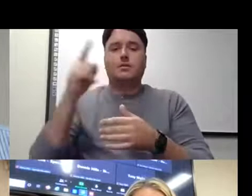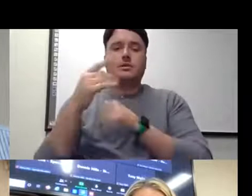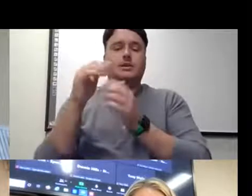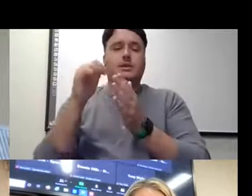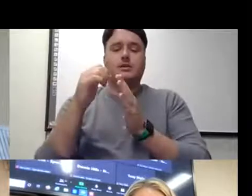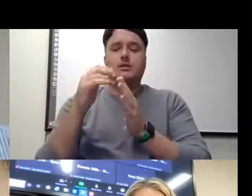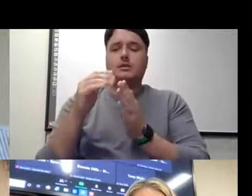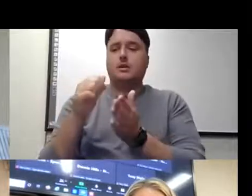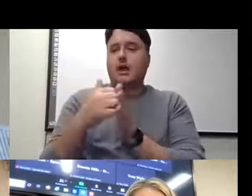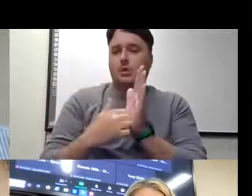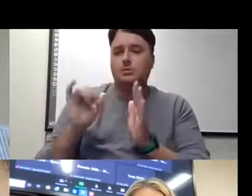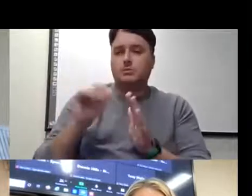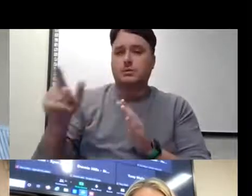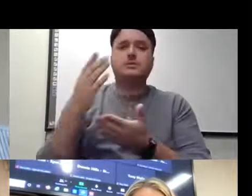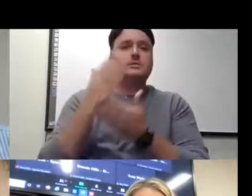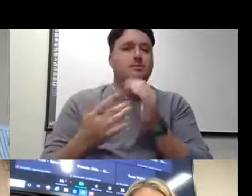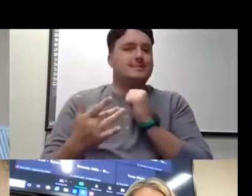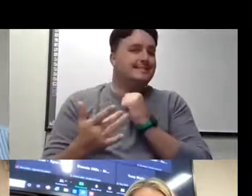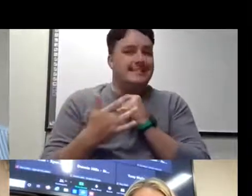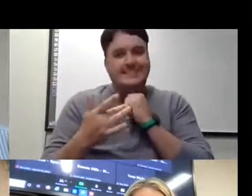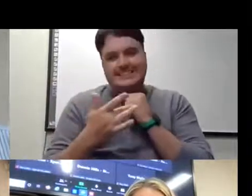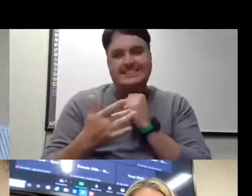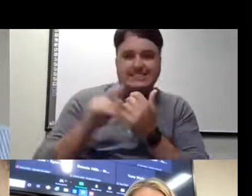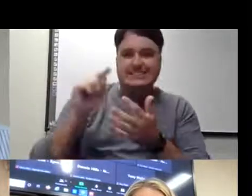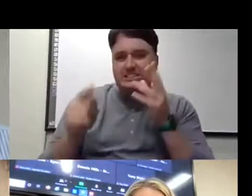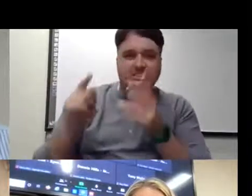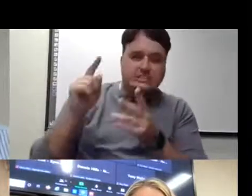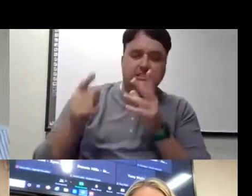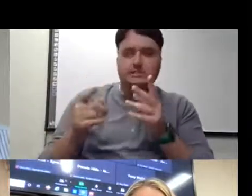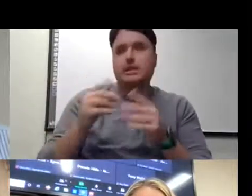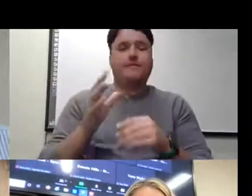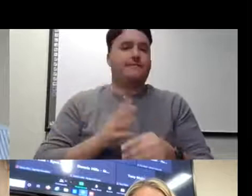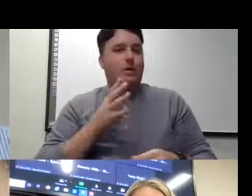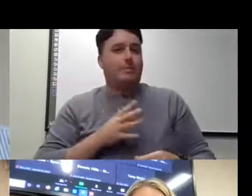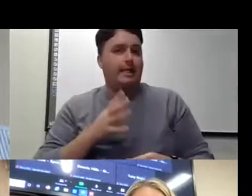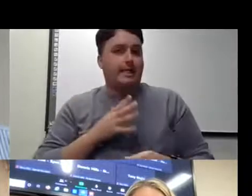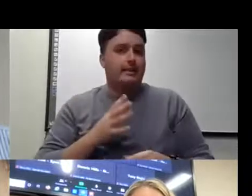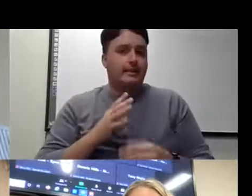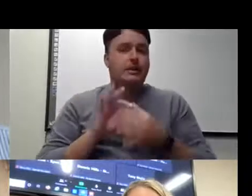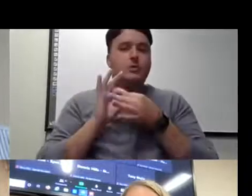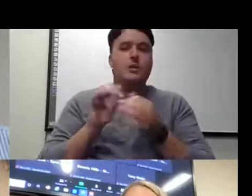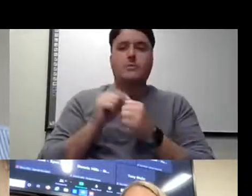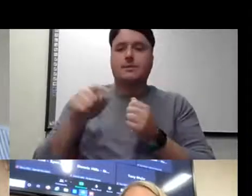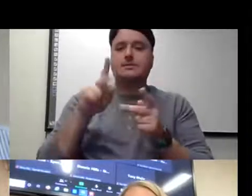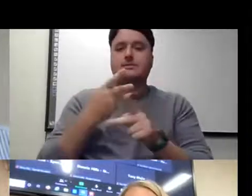about some of the technicalities and formalities associated with when this type of